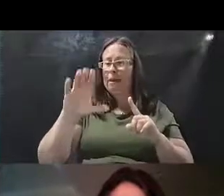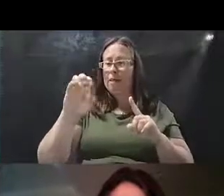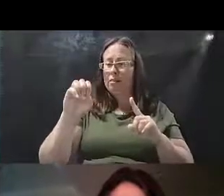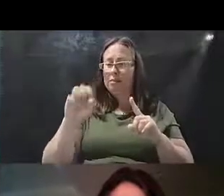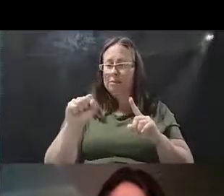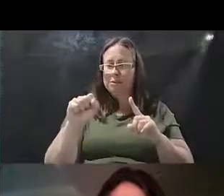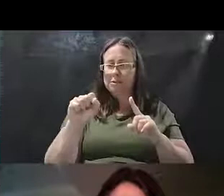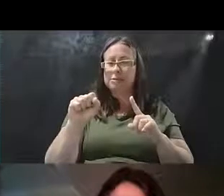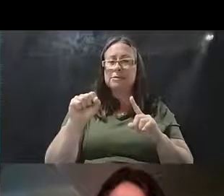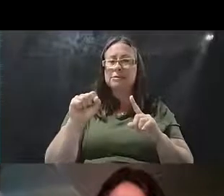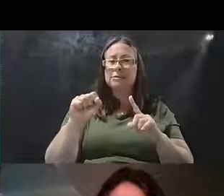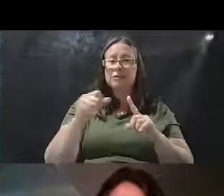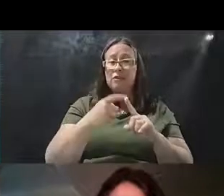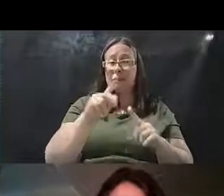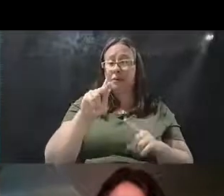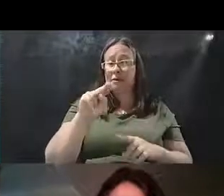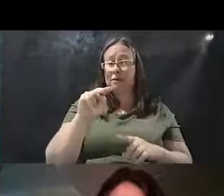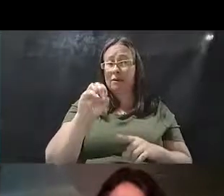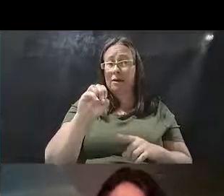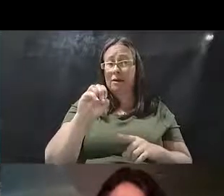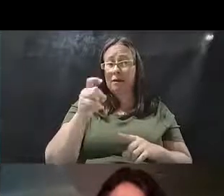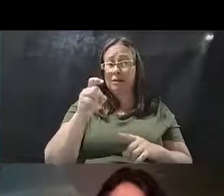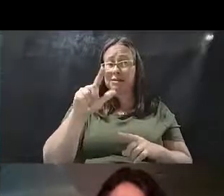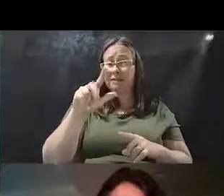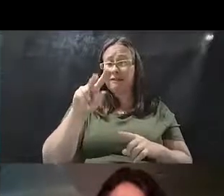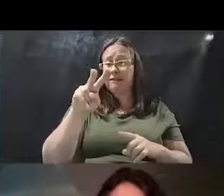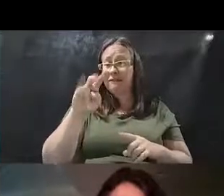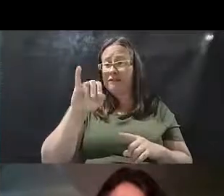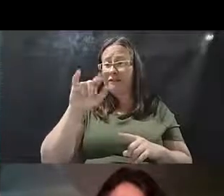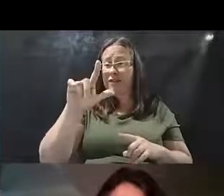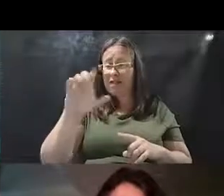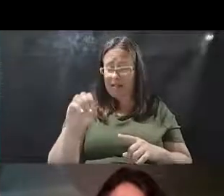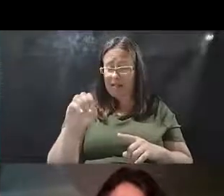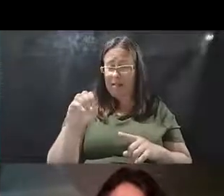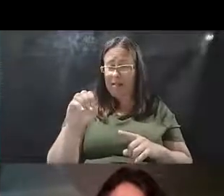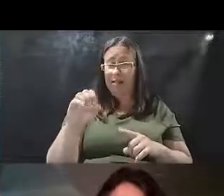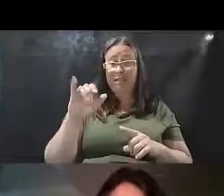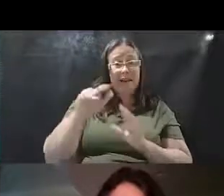Tennessee is. And at that time, it was an amazing place because